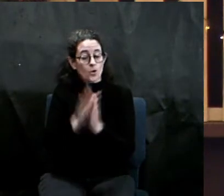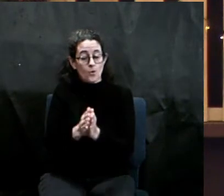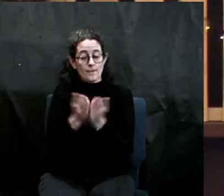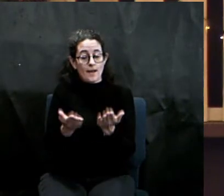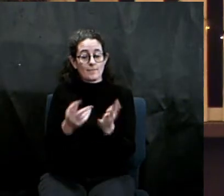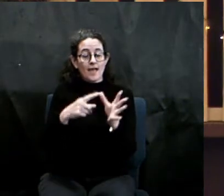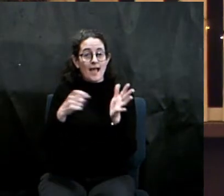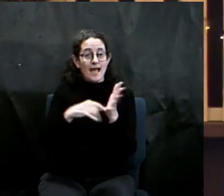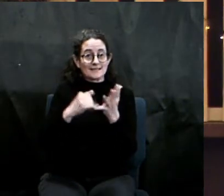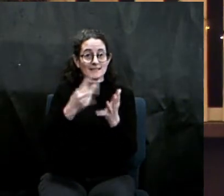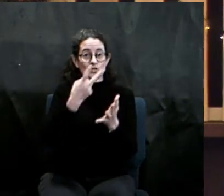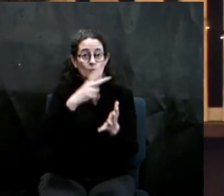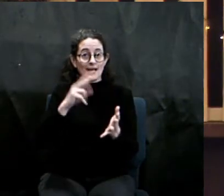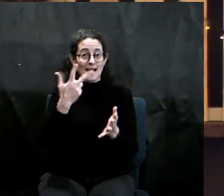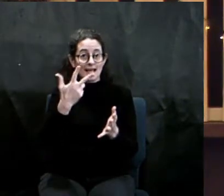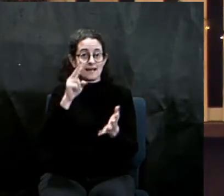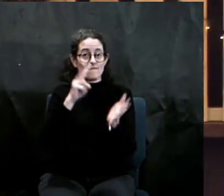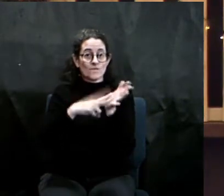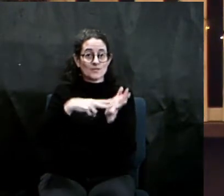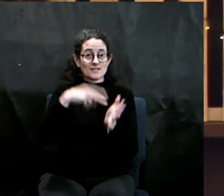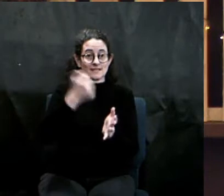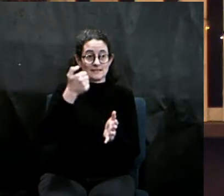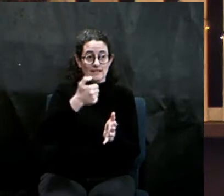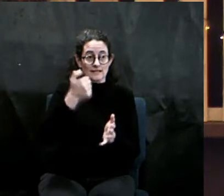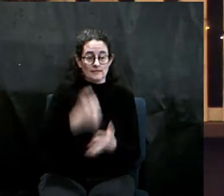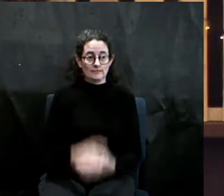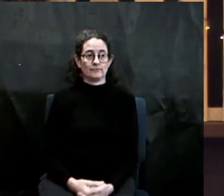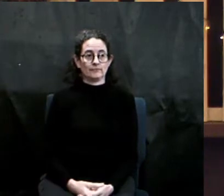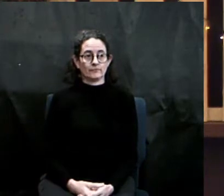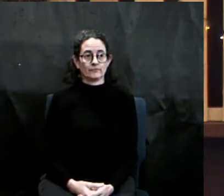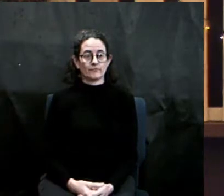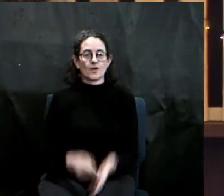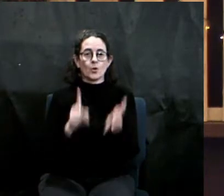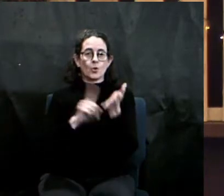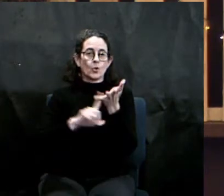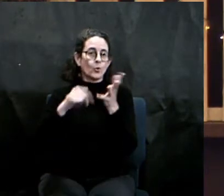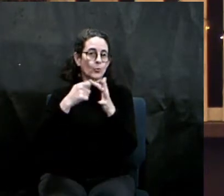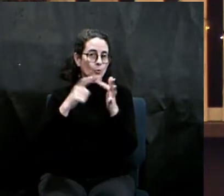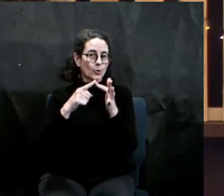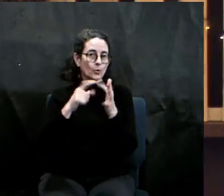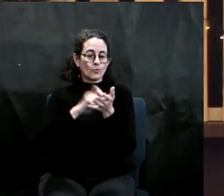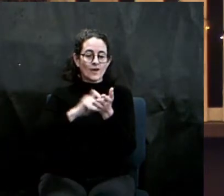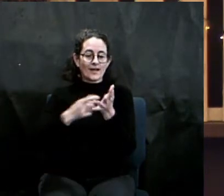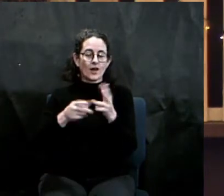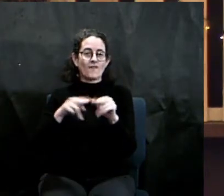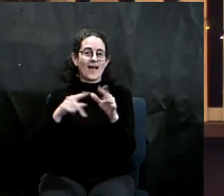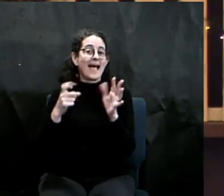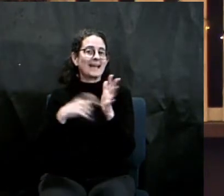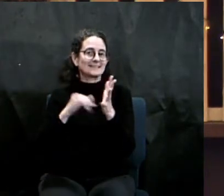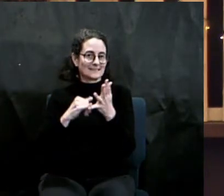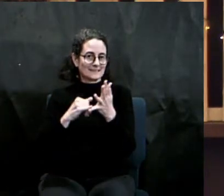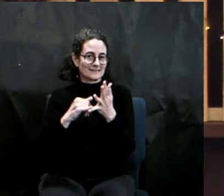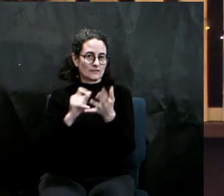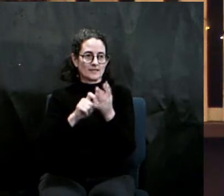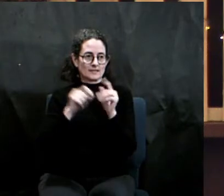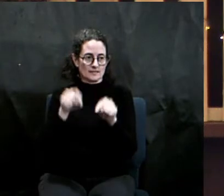chapter 28, verse 16. Verse 16. Luke, the writer of Acts, writes this. When we got to